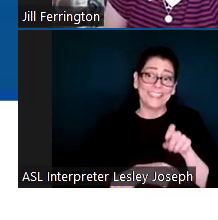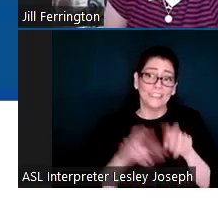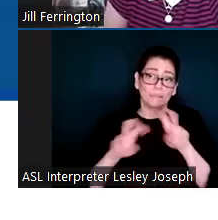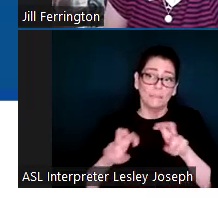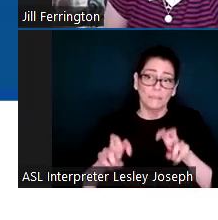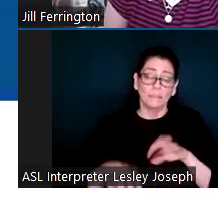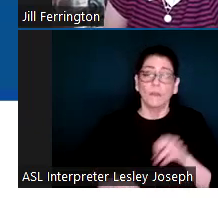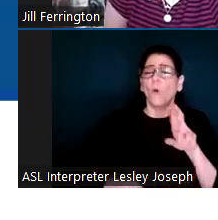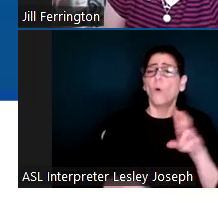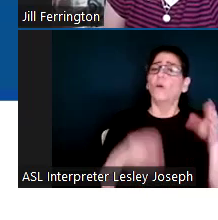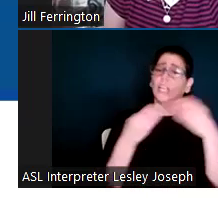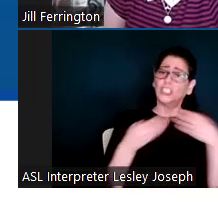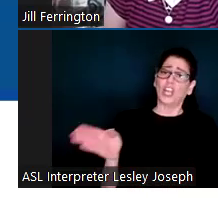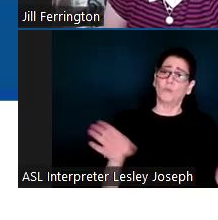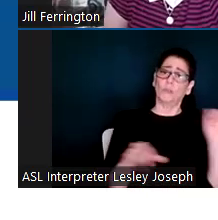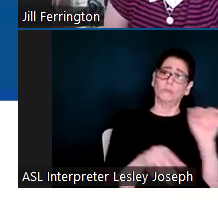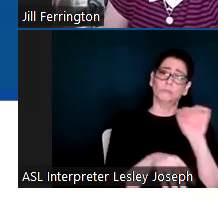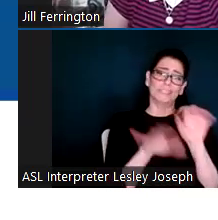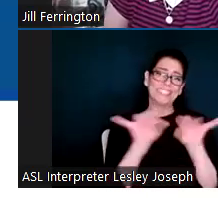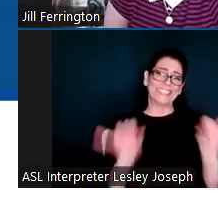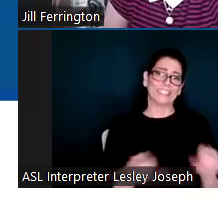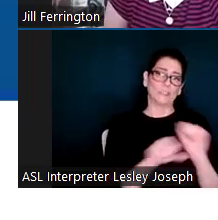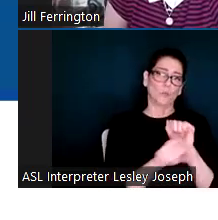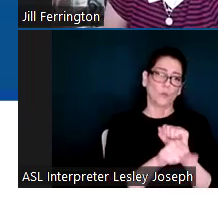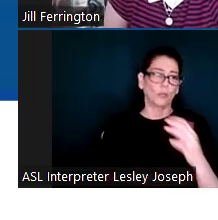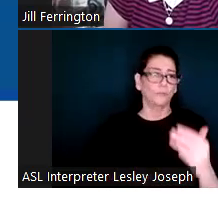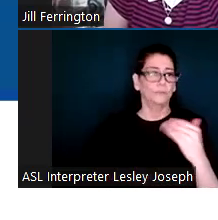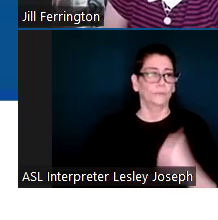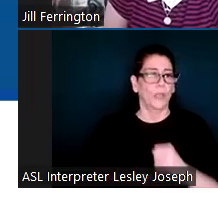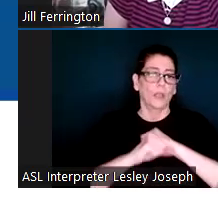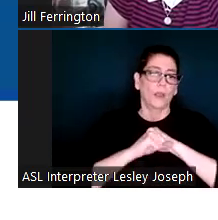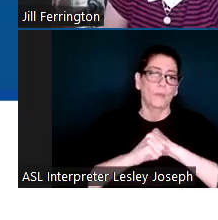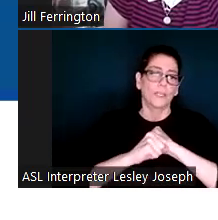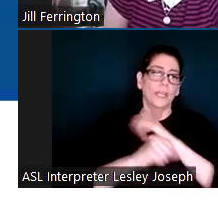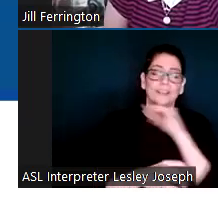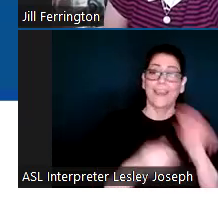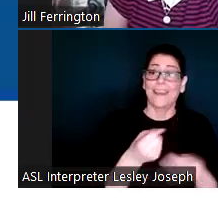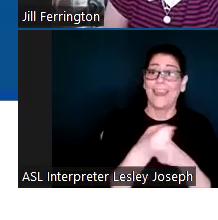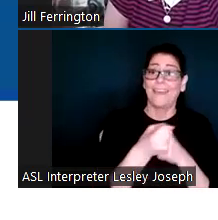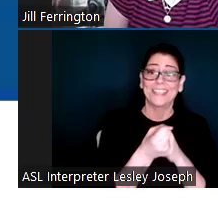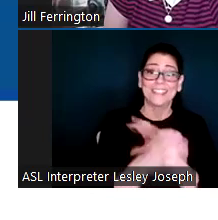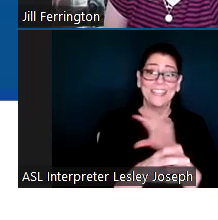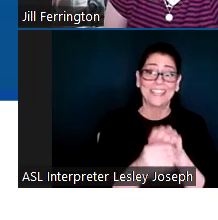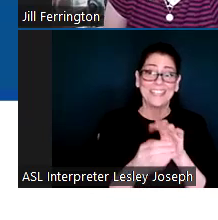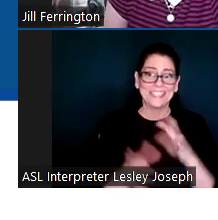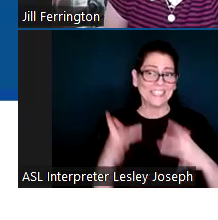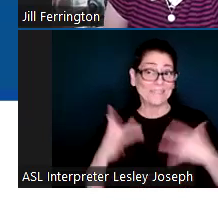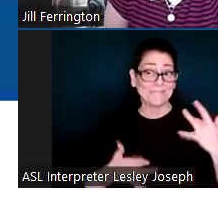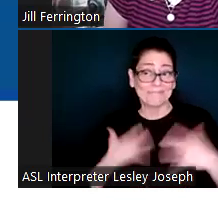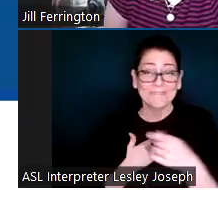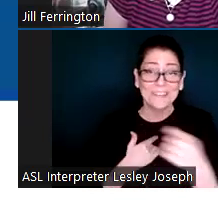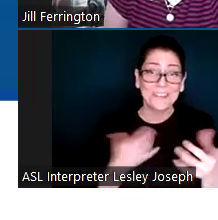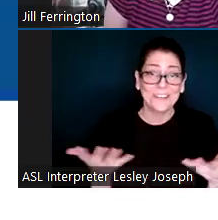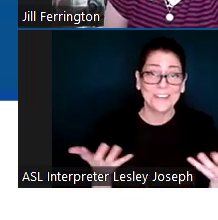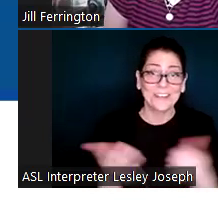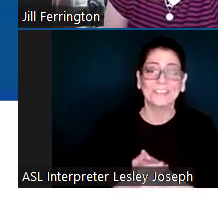systems work in general. And then protection and advocacy attendees, we are excited that you're here. We know that many